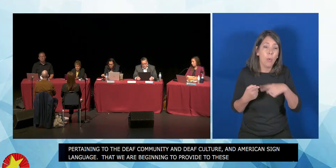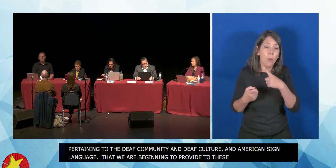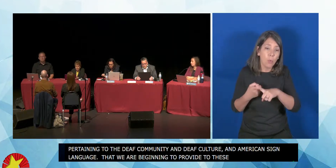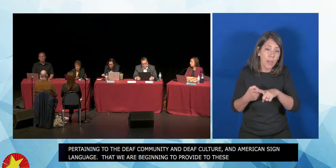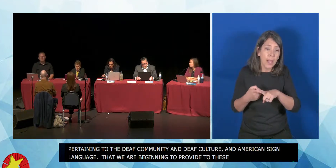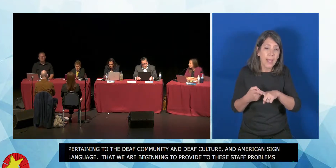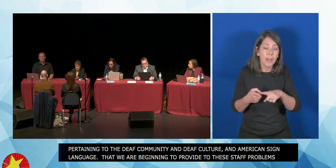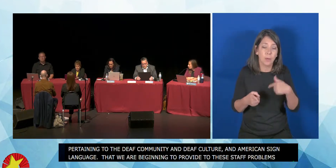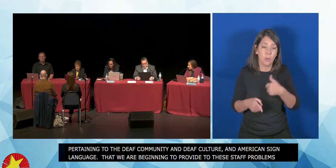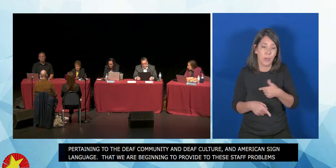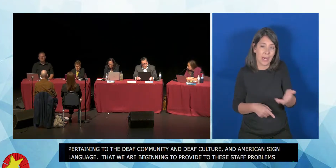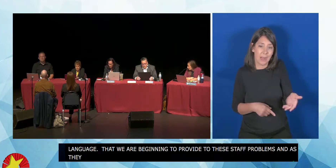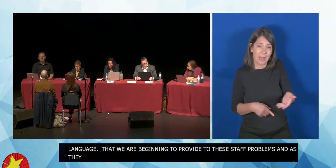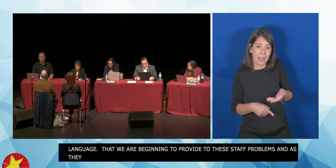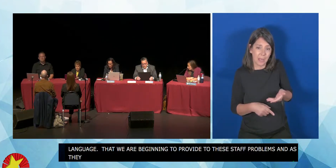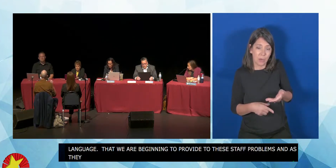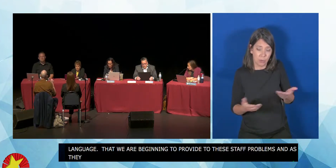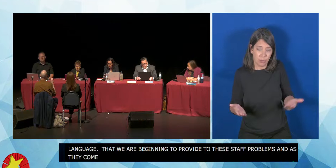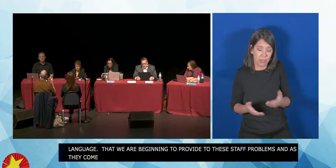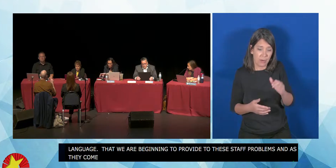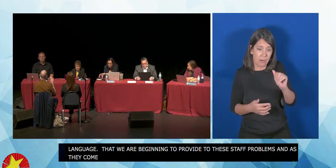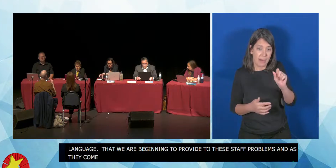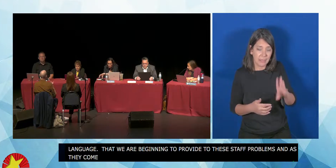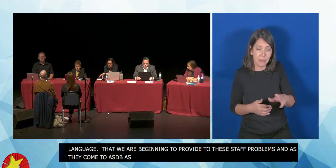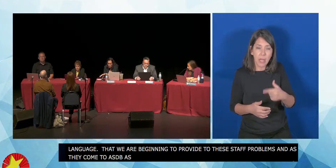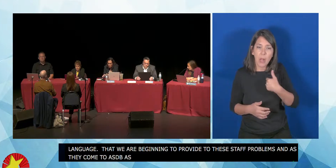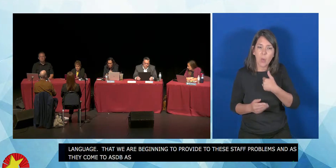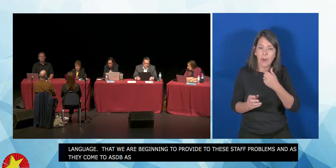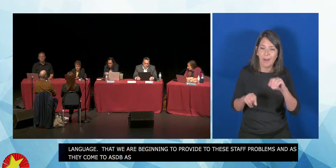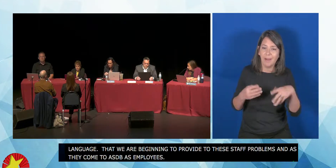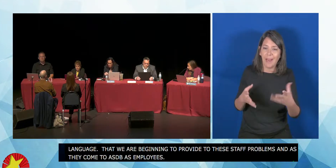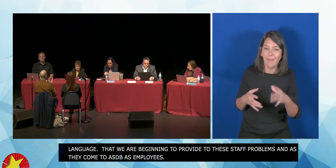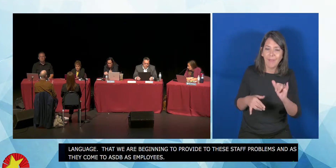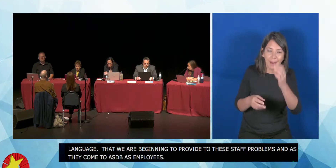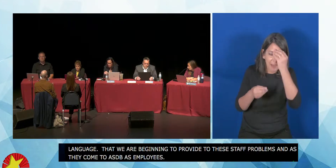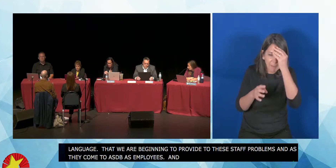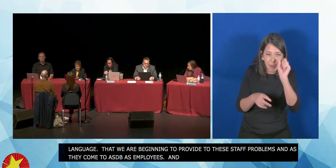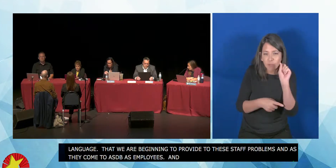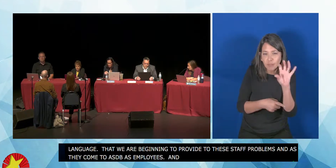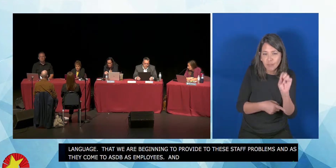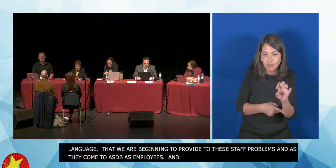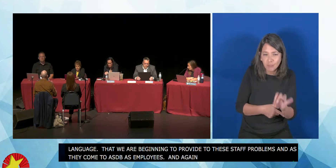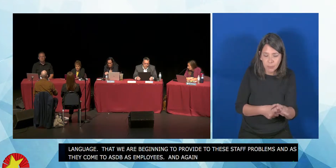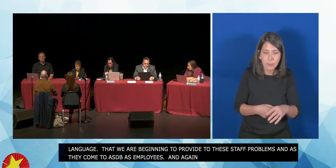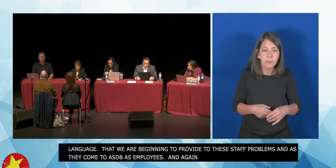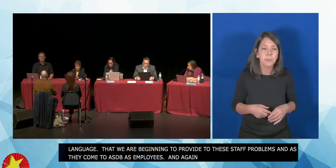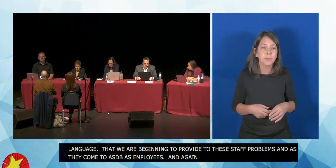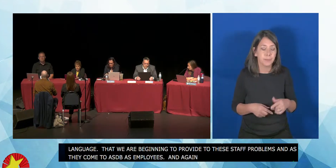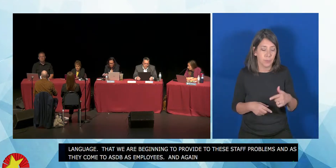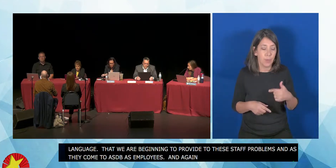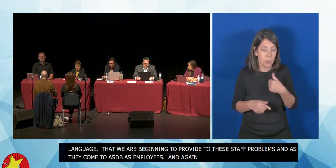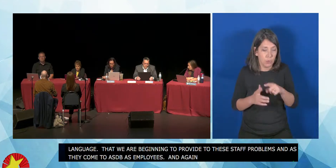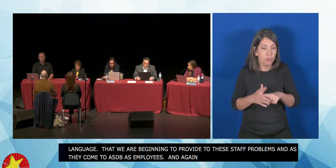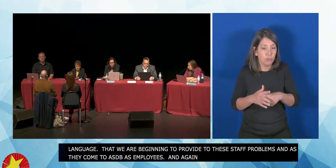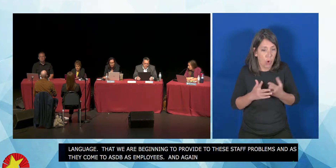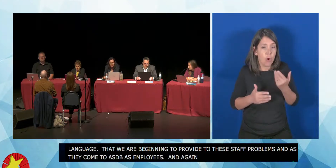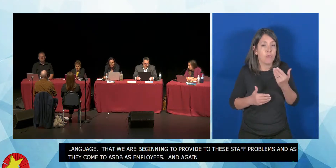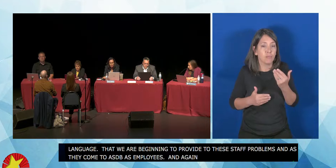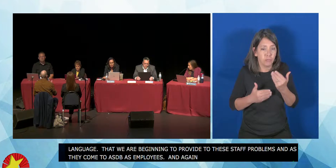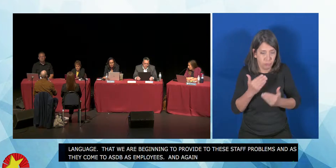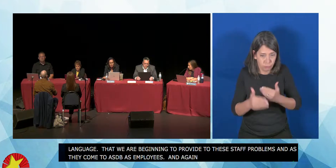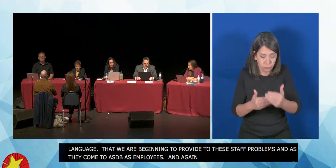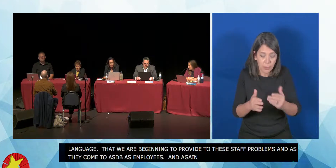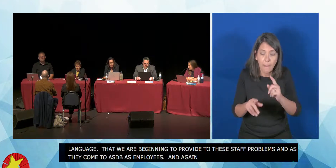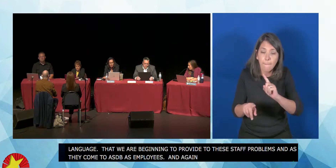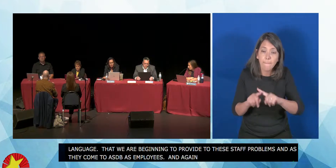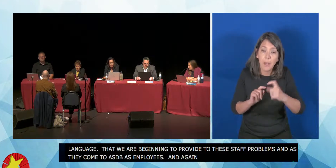new employees. Again, we're on the front end of rolling that out. But obviously, when we